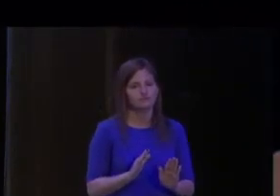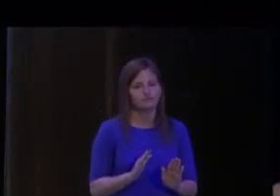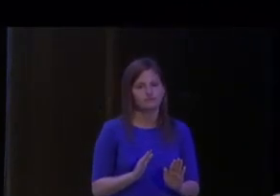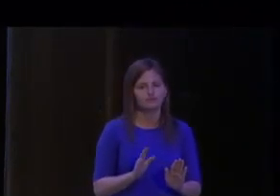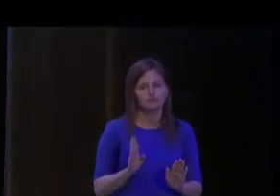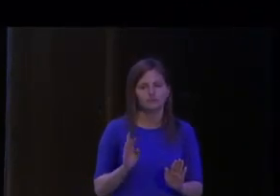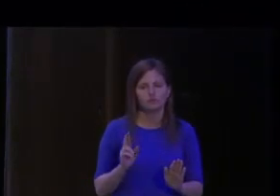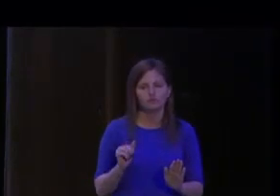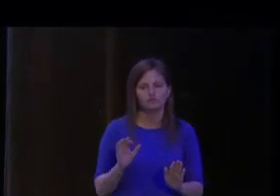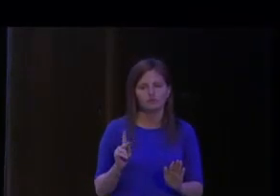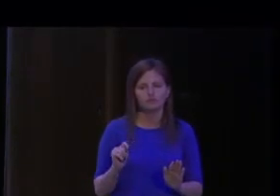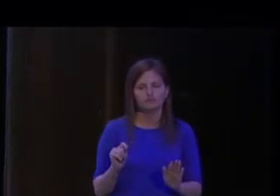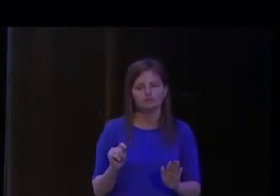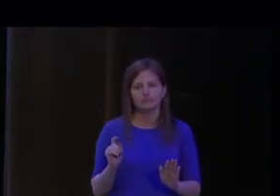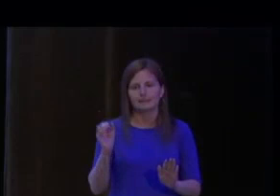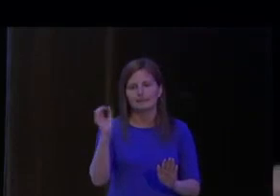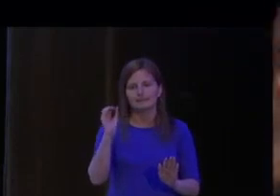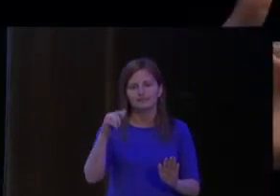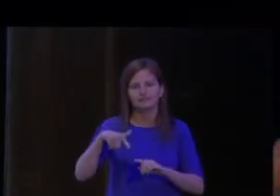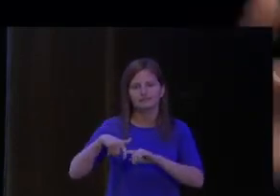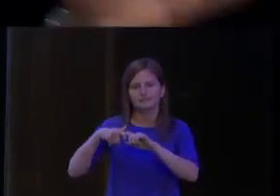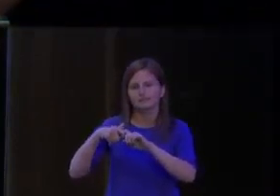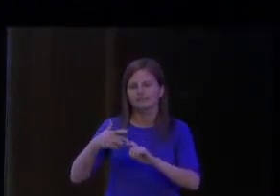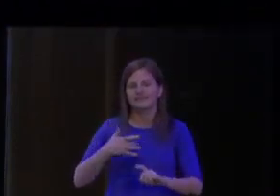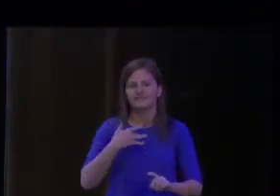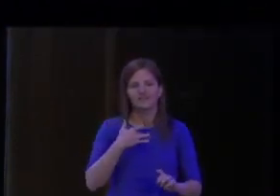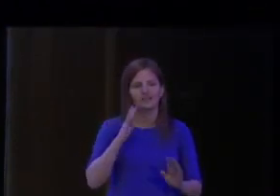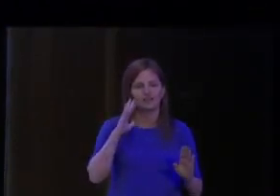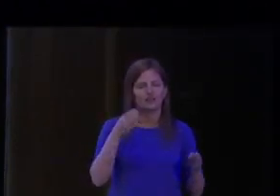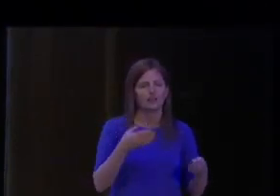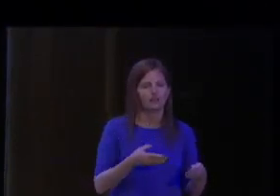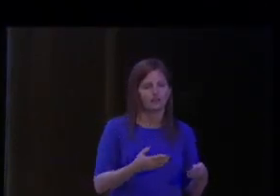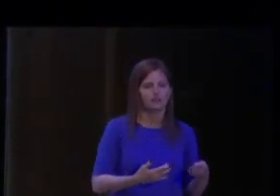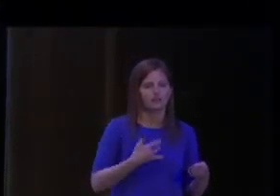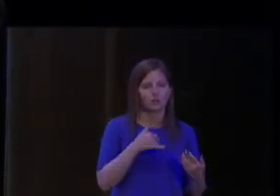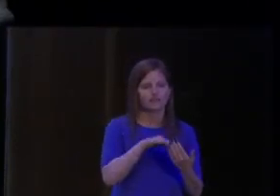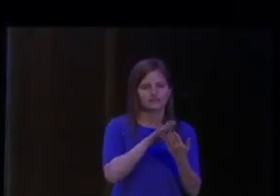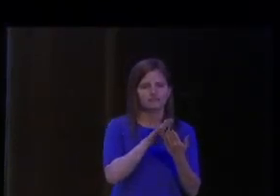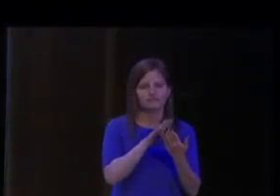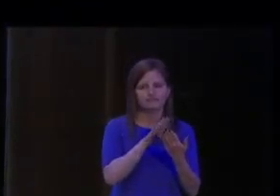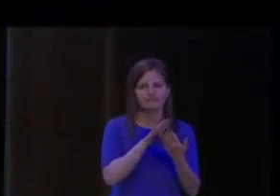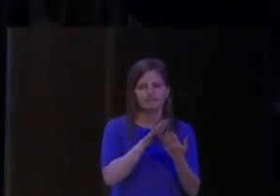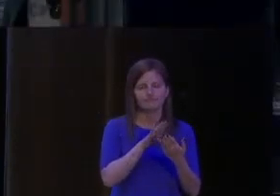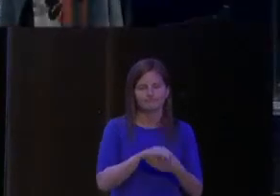Bracket opinions. Feel the presence.